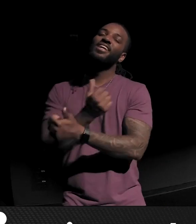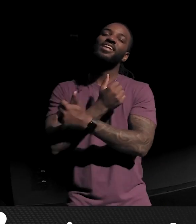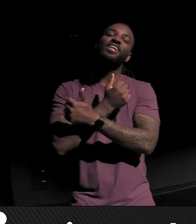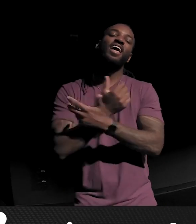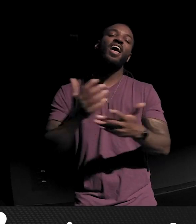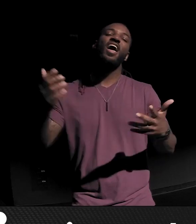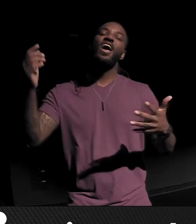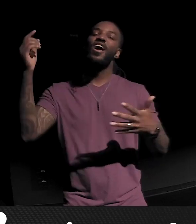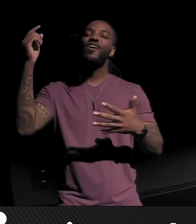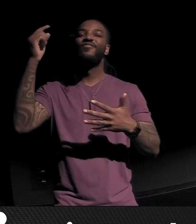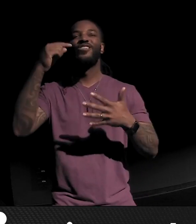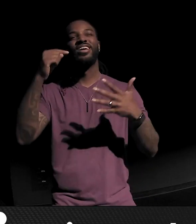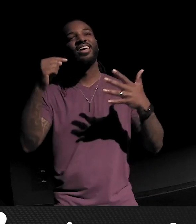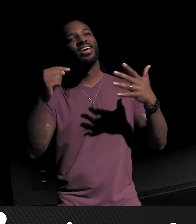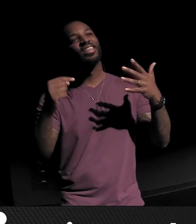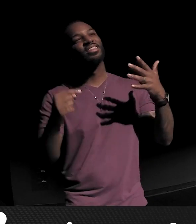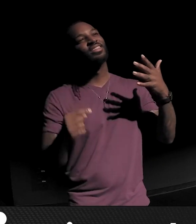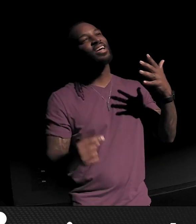in